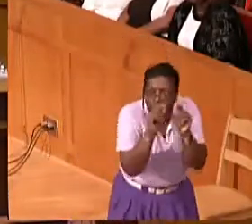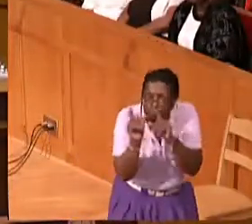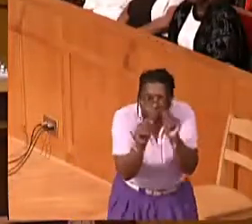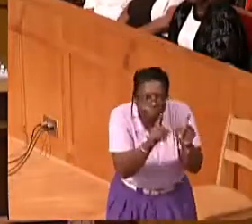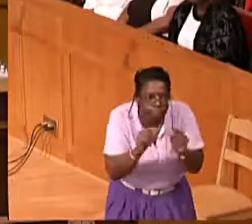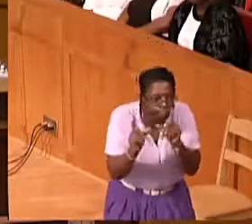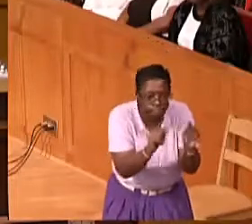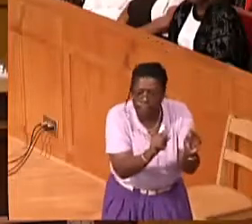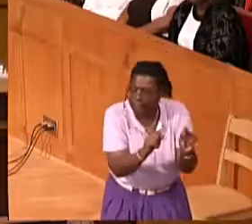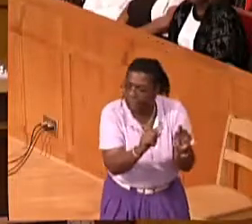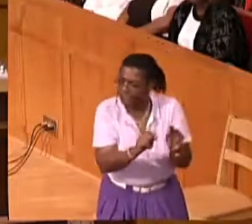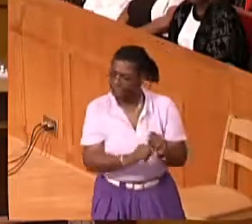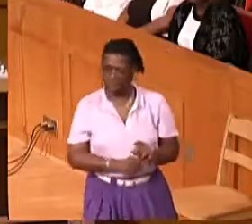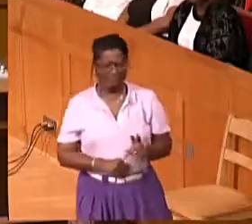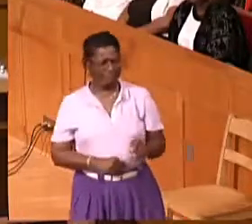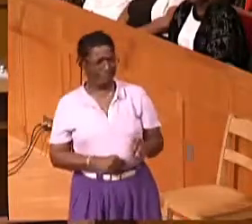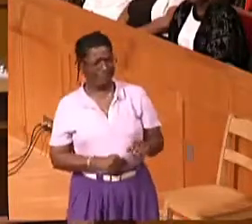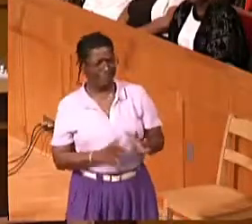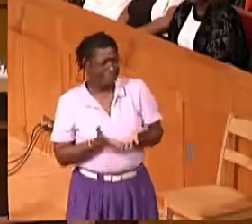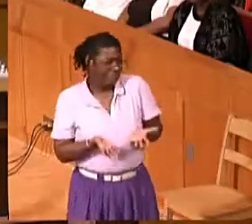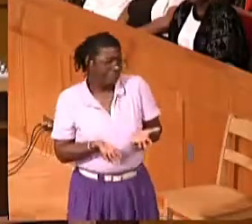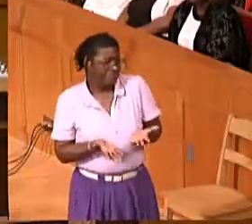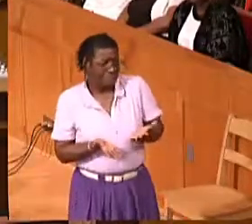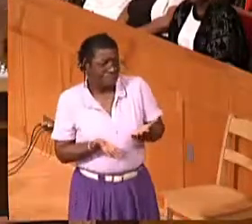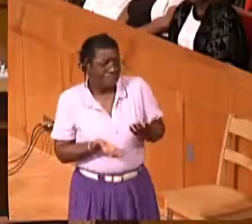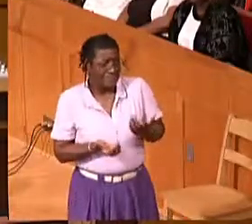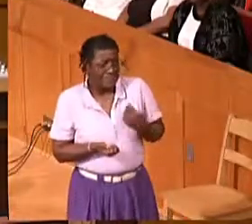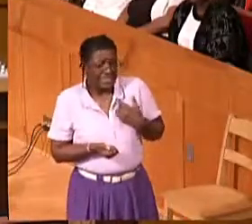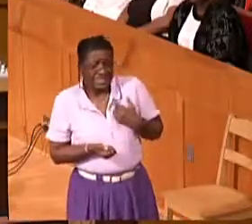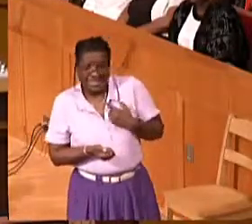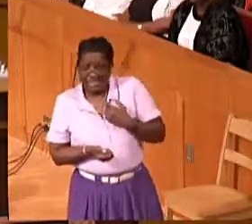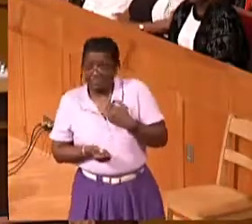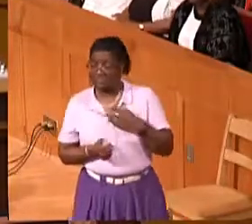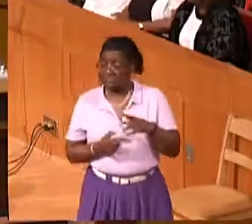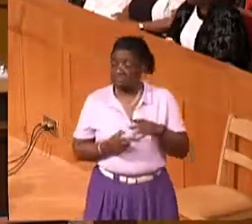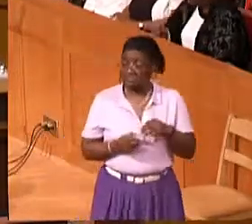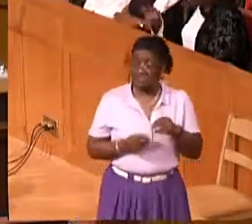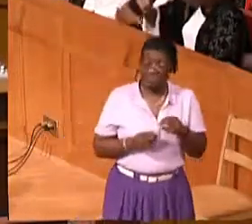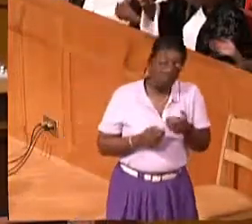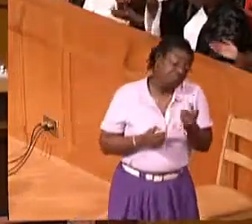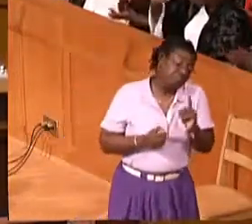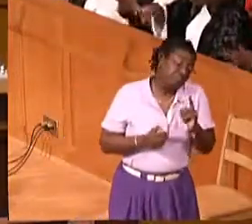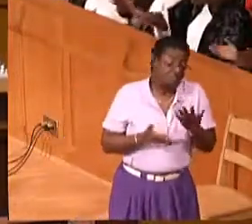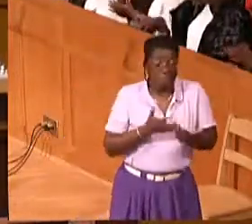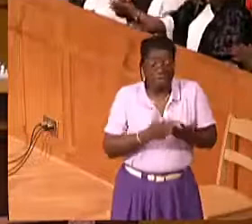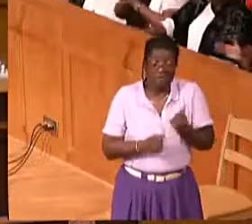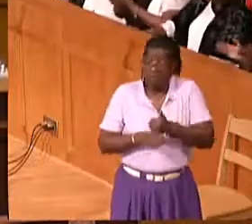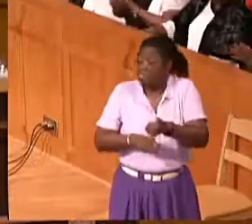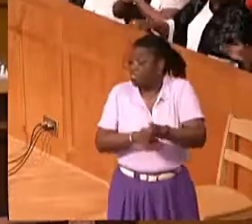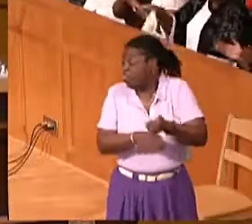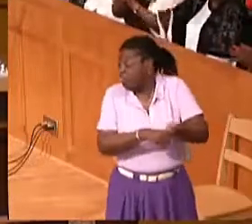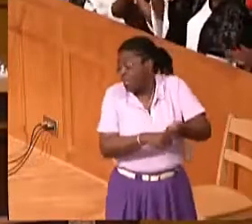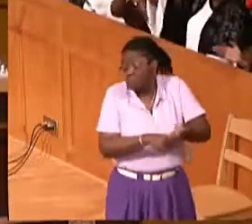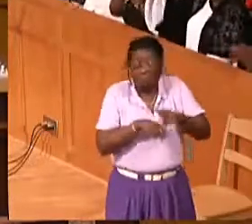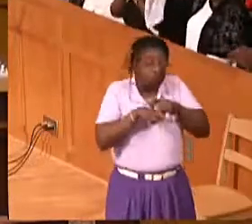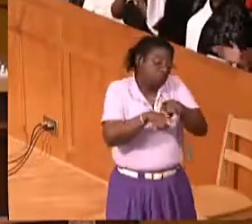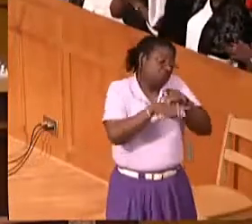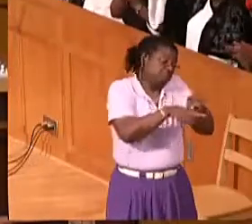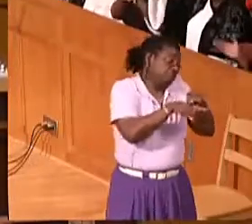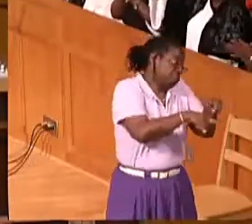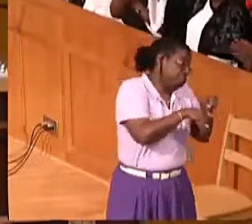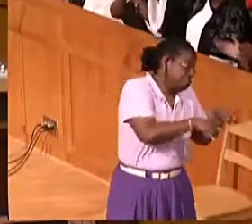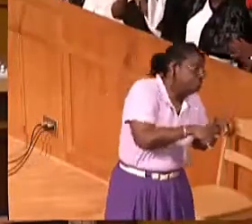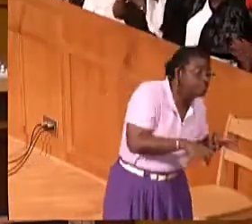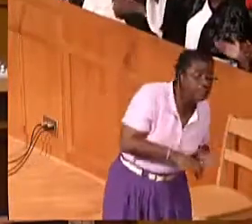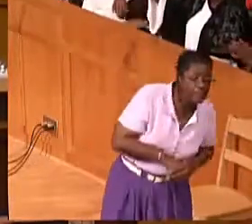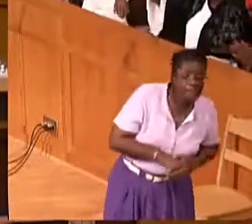can. Listen, my dears, somebody going to say something about you anyway. Amen. Folk don't need nothing to talk